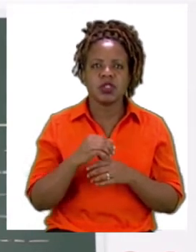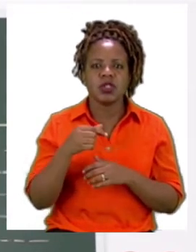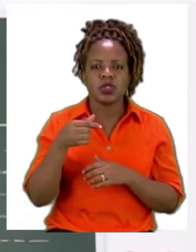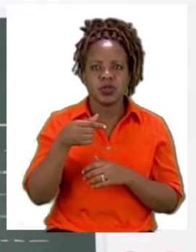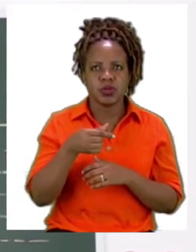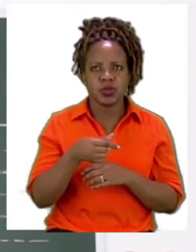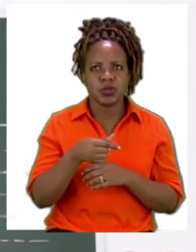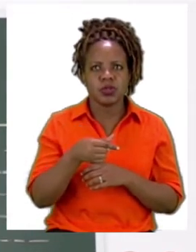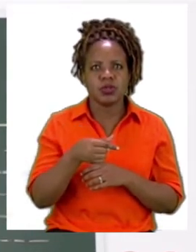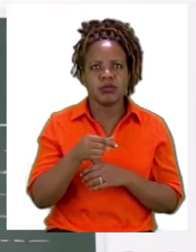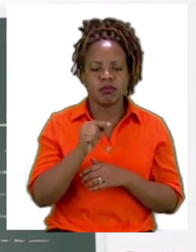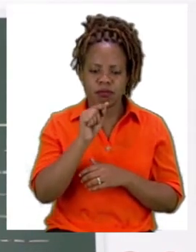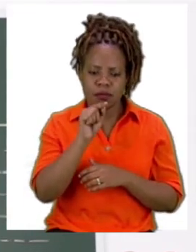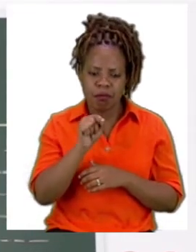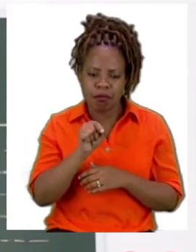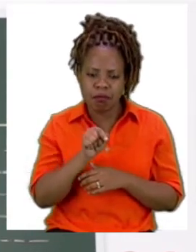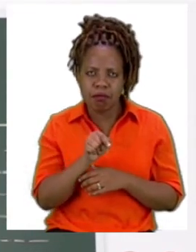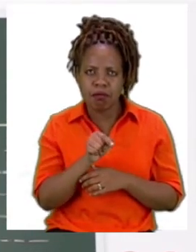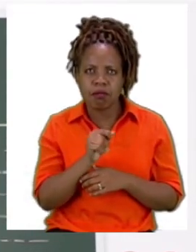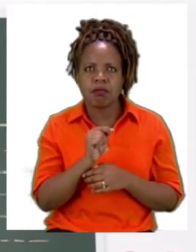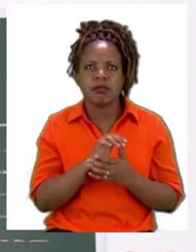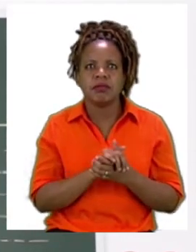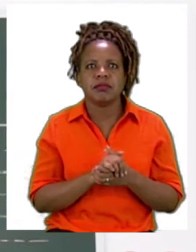Going. Don't forget the head of the I.